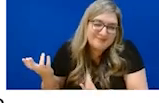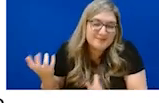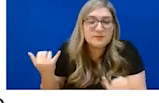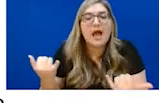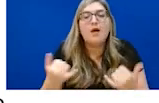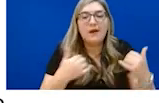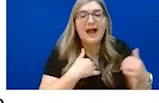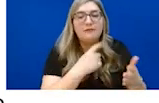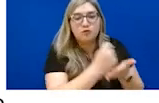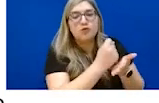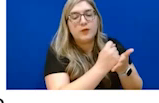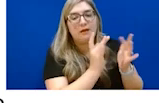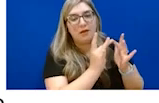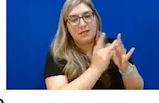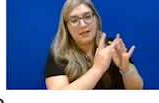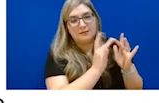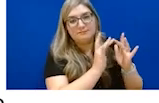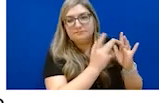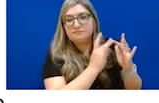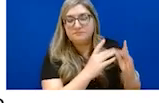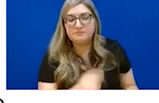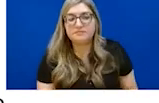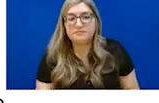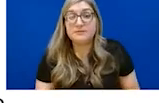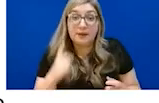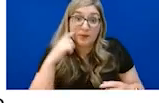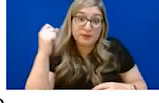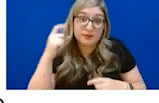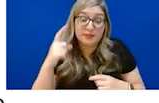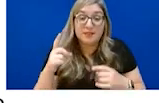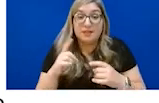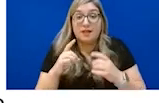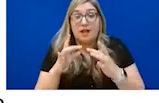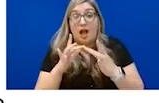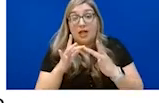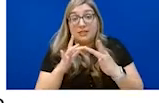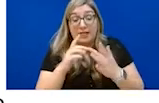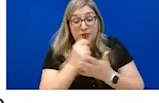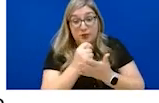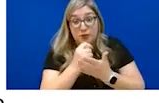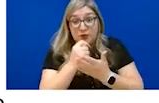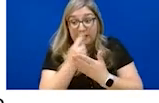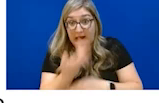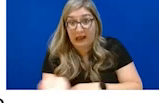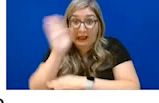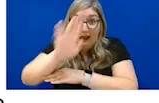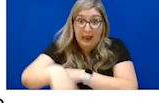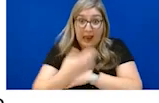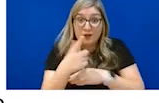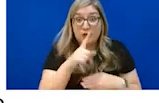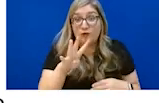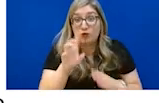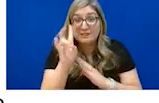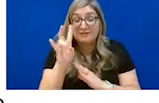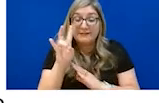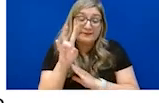for our own tutors. Now, we can't have tutors 24/7, 365 days a week here. If we could, we would.